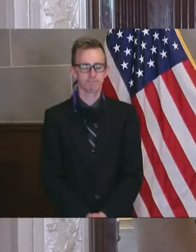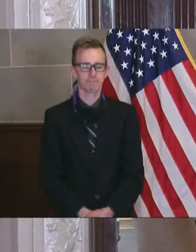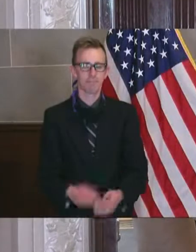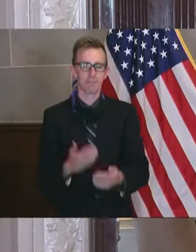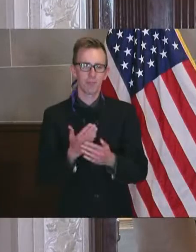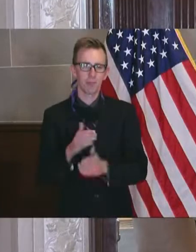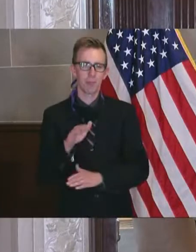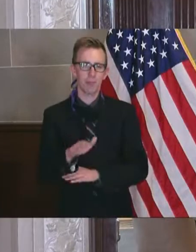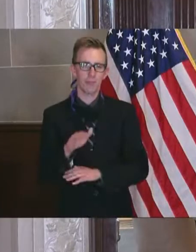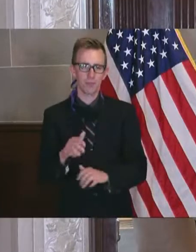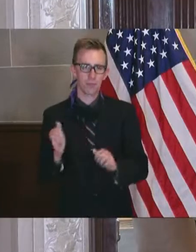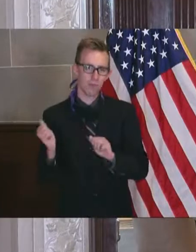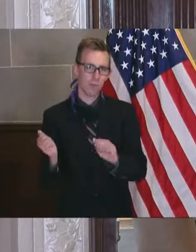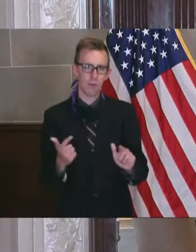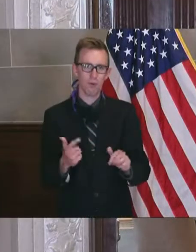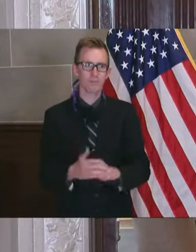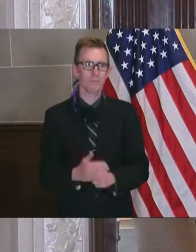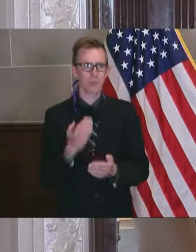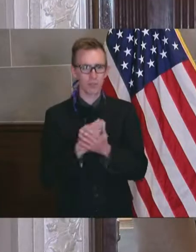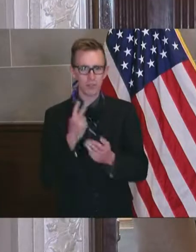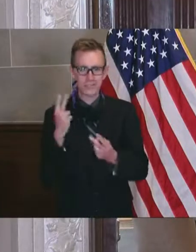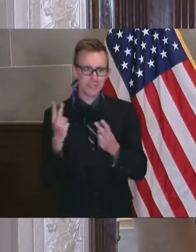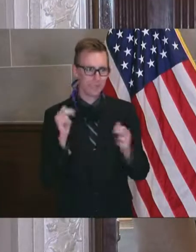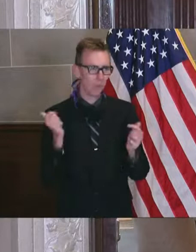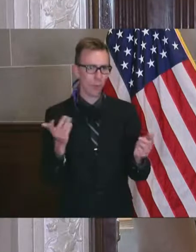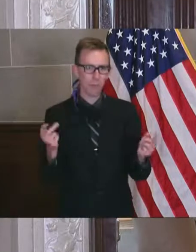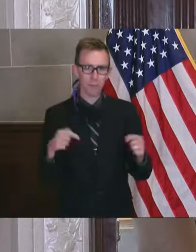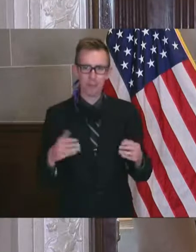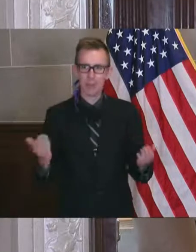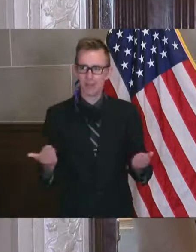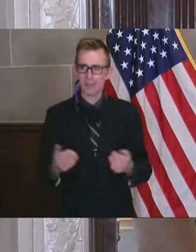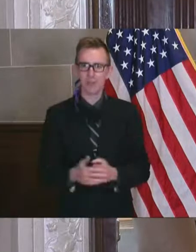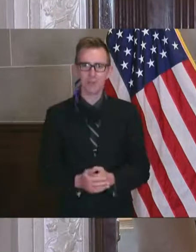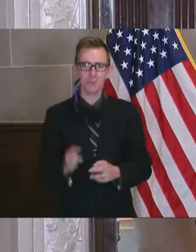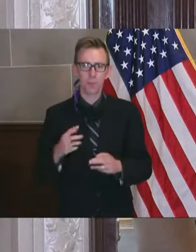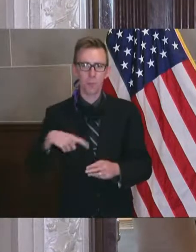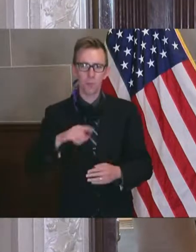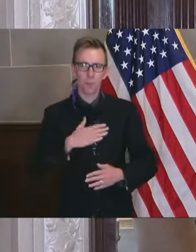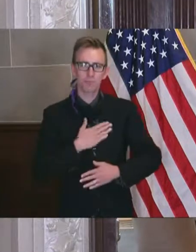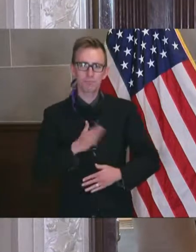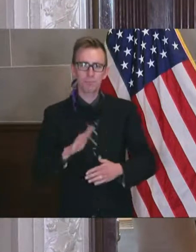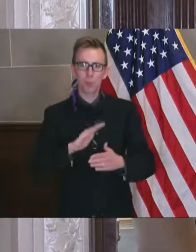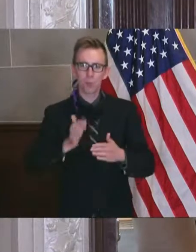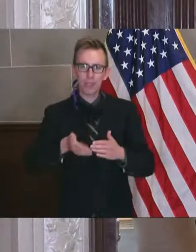Good afternoon, everyone. Good to see everybody back. I hope everybody had a good weekend, a little